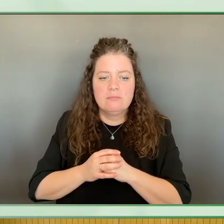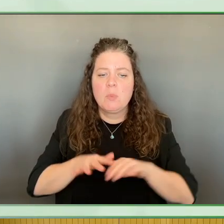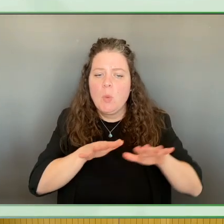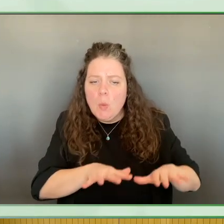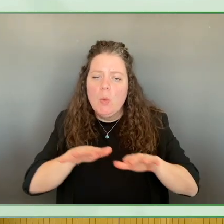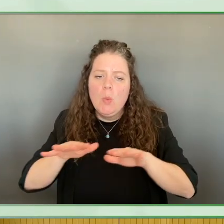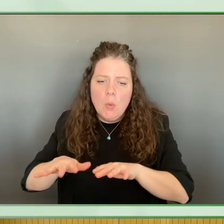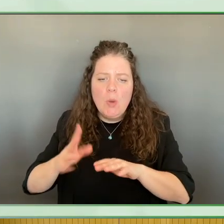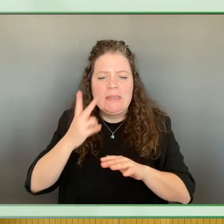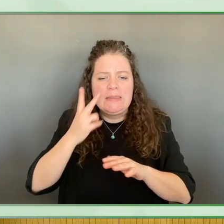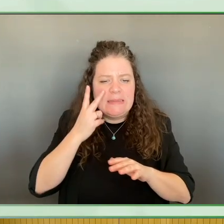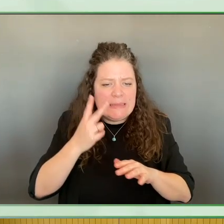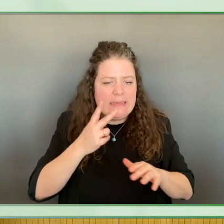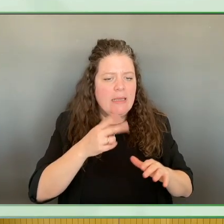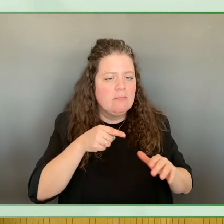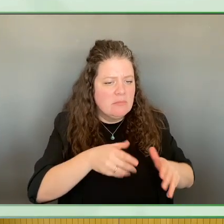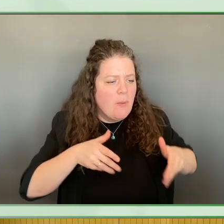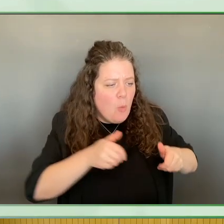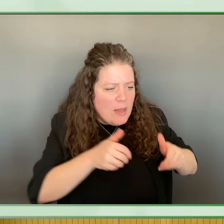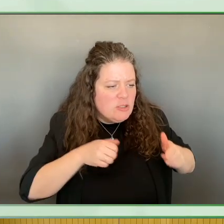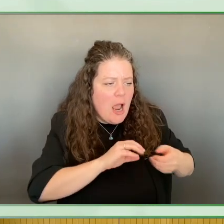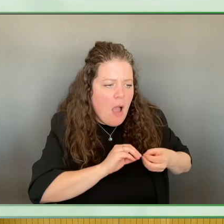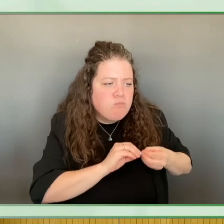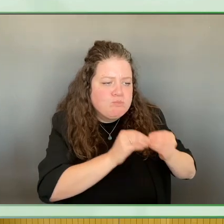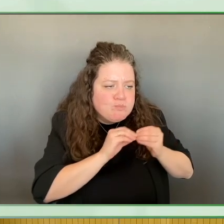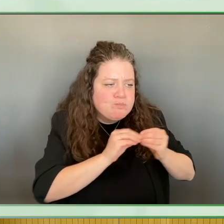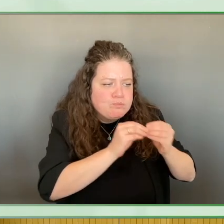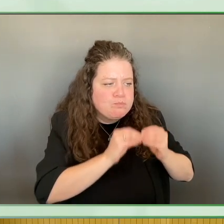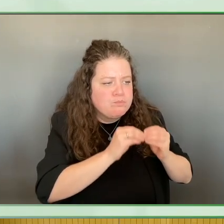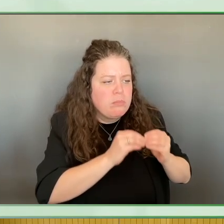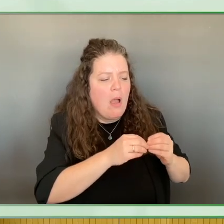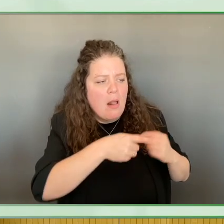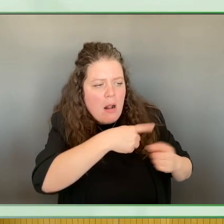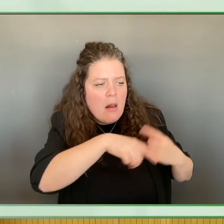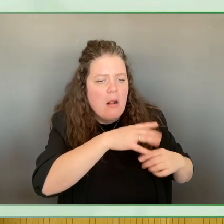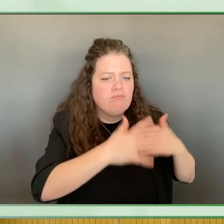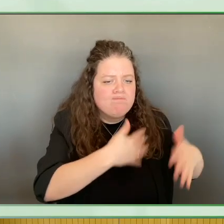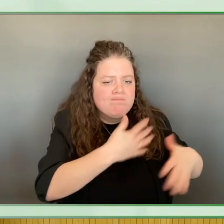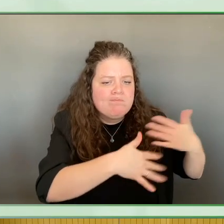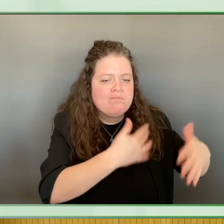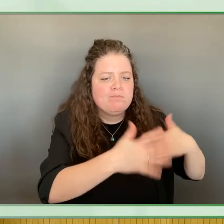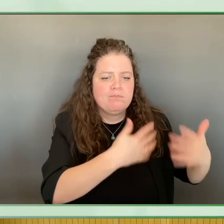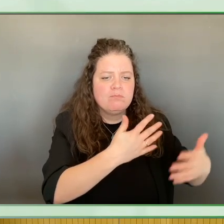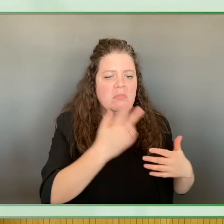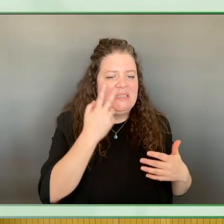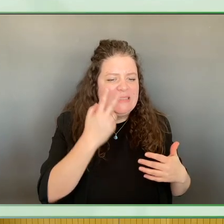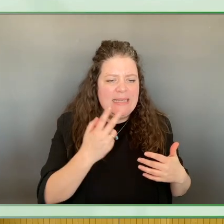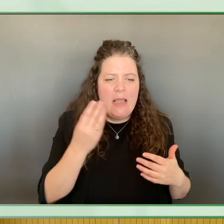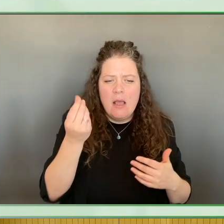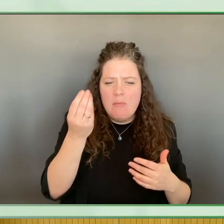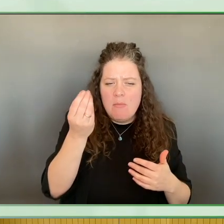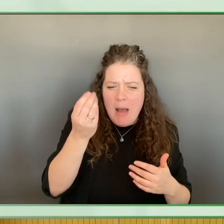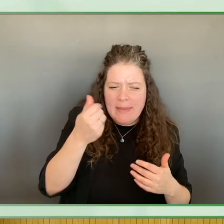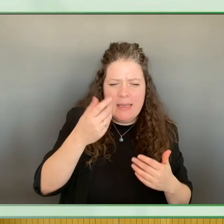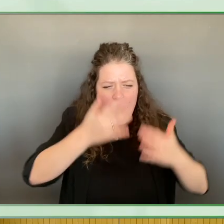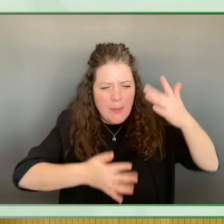was demand. And we de-risked by adding the certification and R&D cost with the grants itself when we were working with the university, and